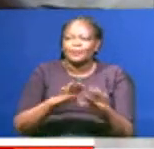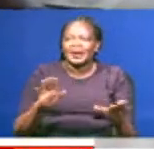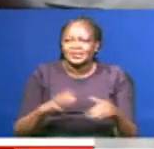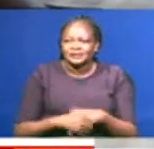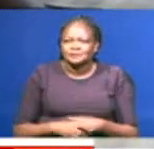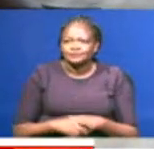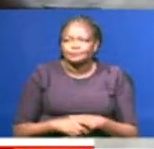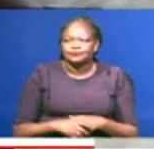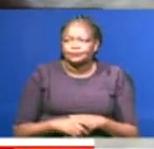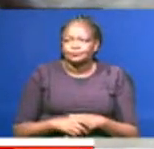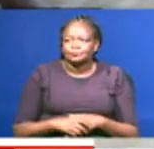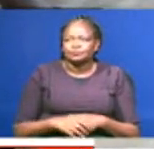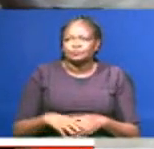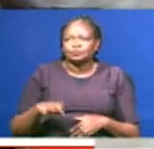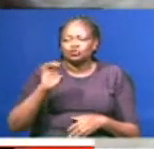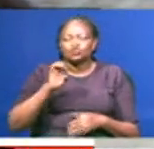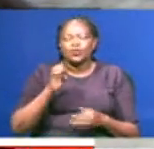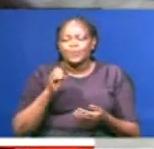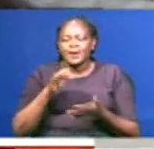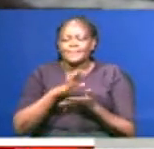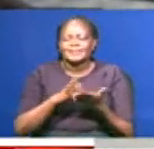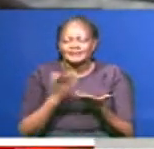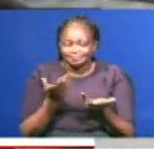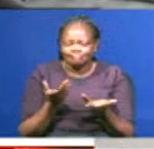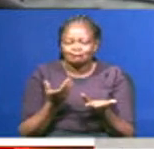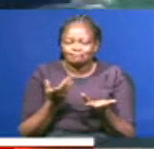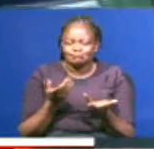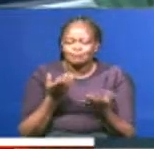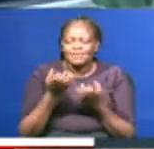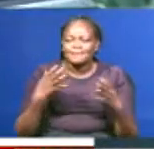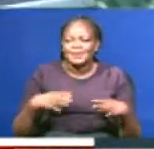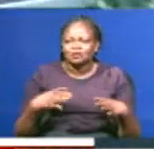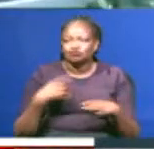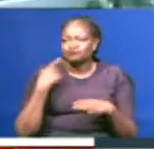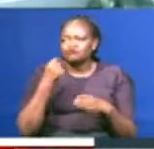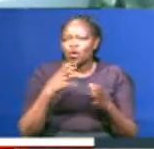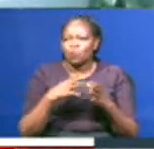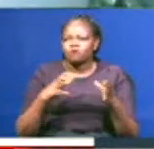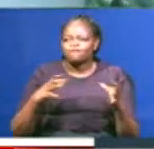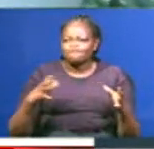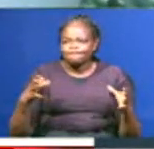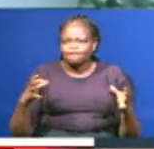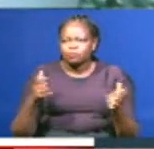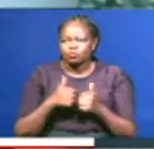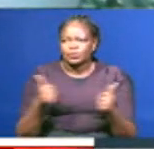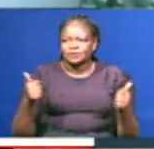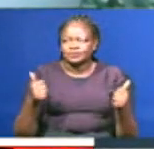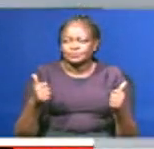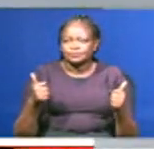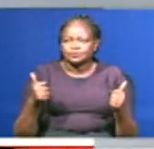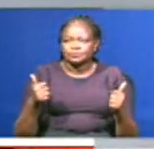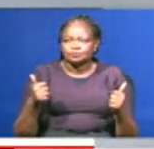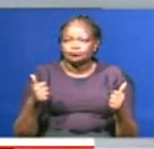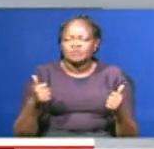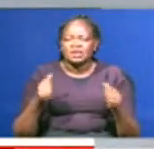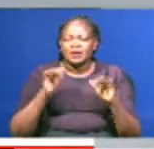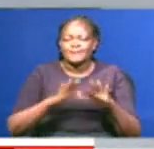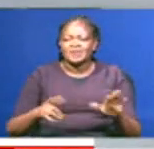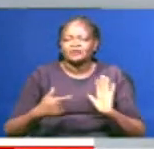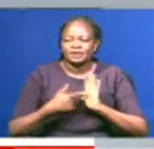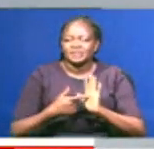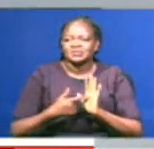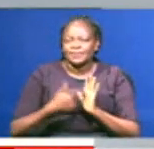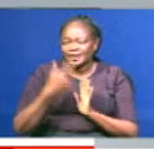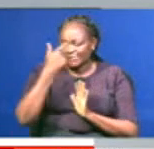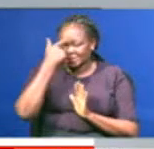The European-based retail broker has in recent months been expanding aggressively in emerging markets such as Asia,